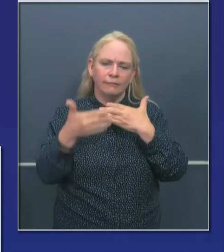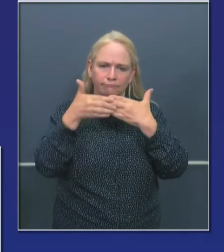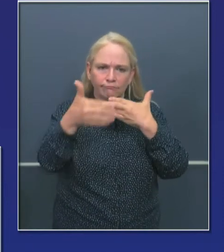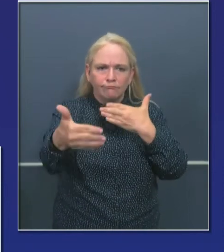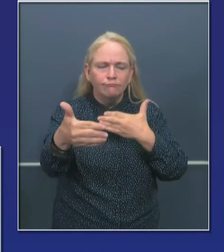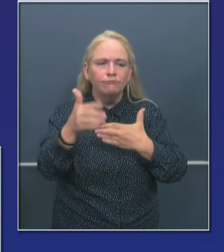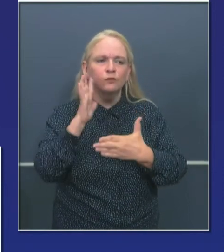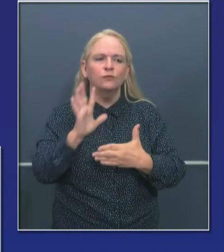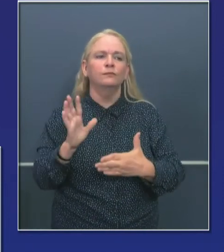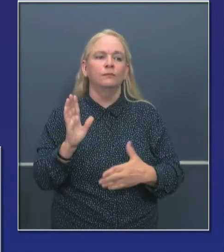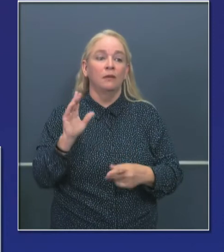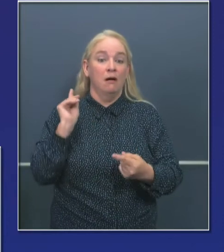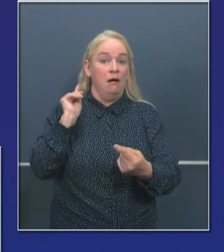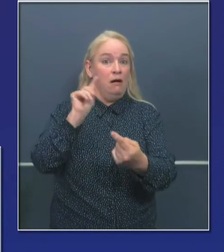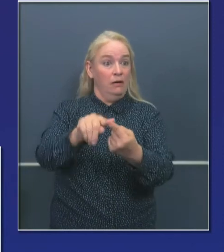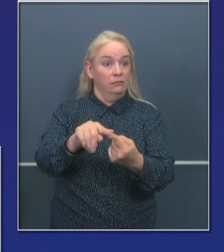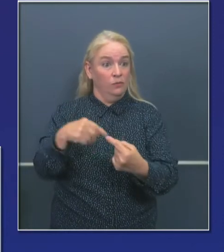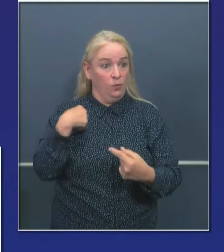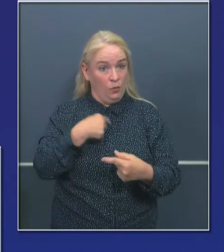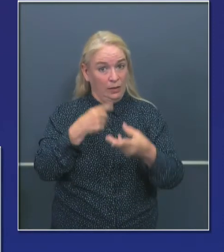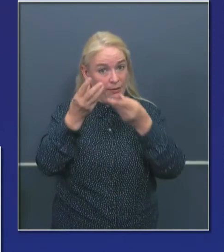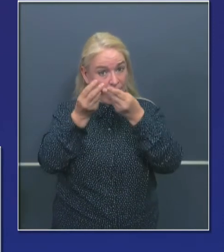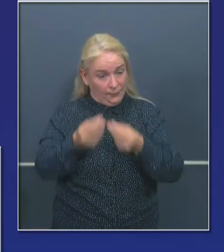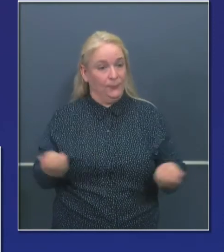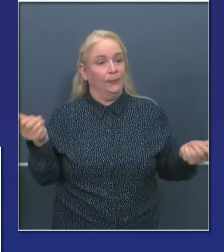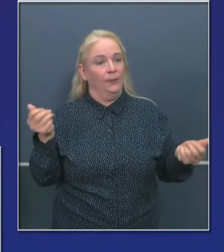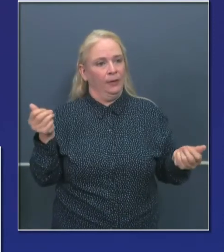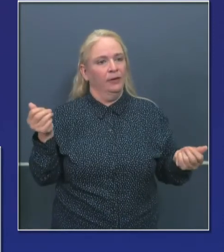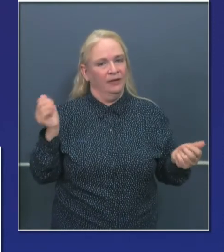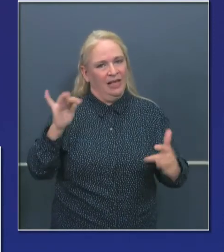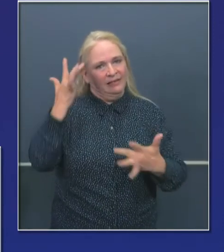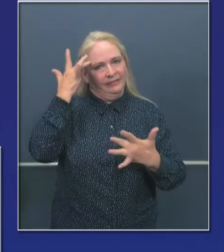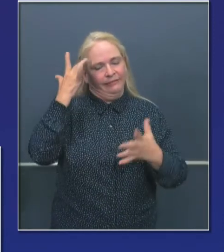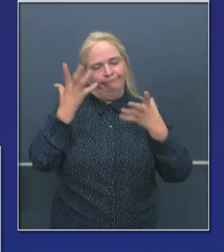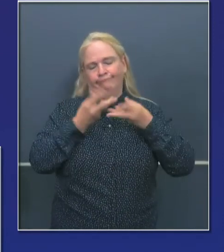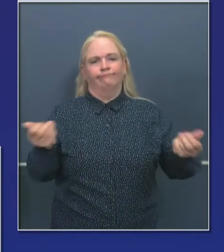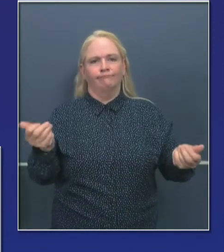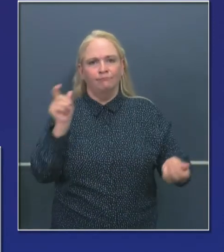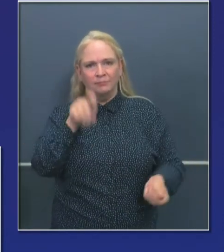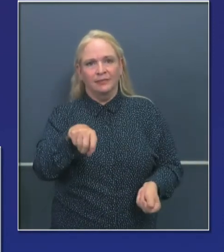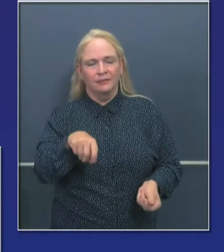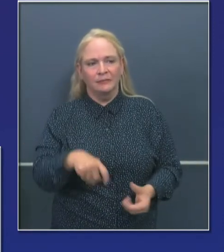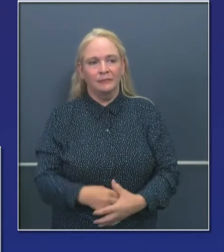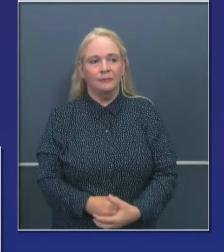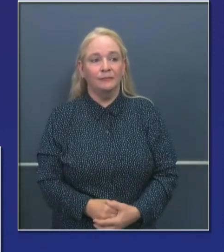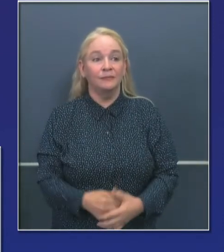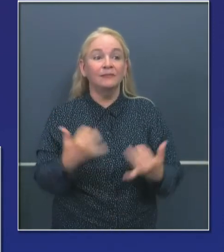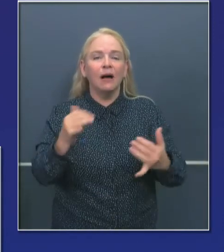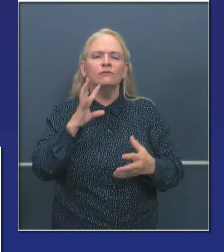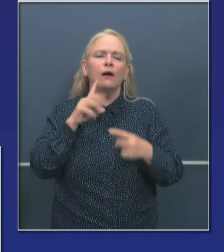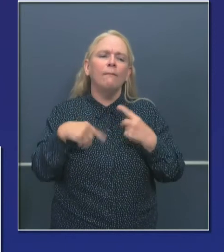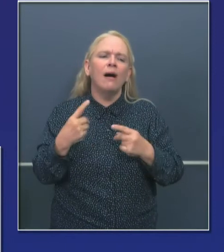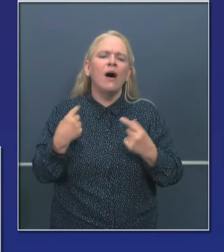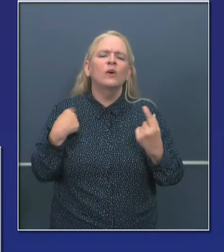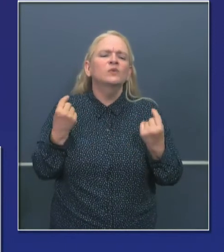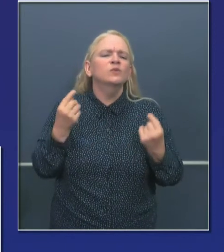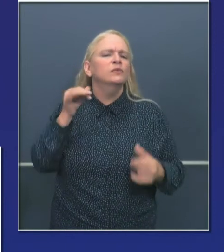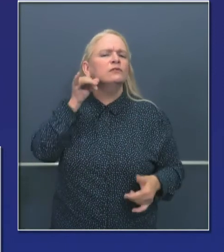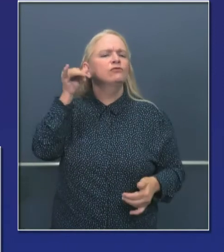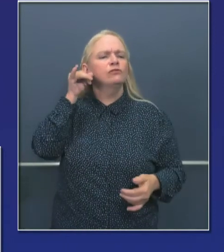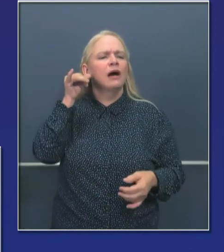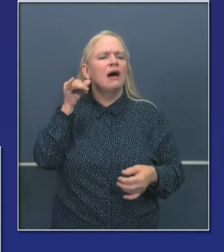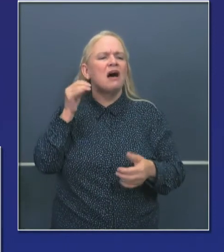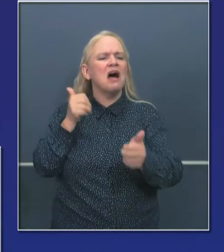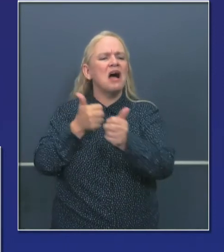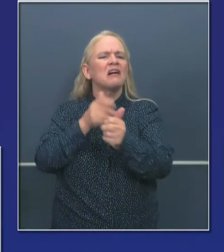mitigate the spread of this disease. I want to just update you on some of the actions we took yesterday and just acknowledge